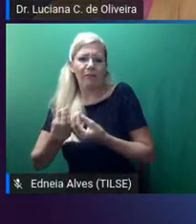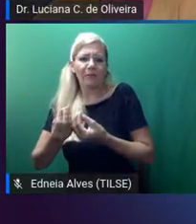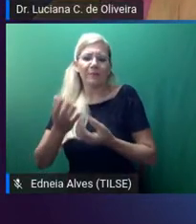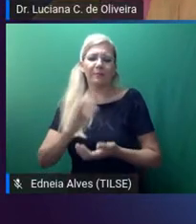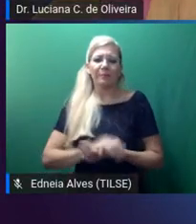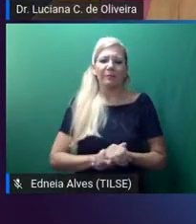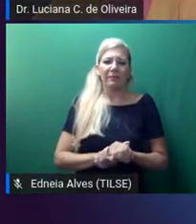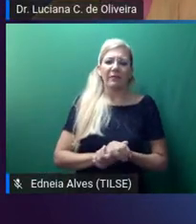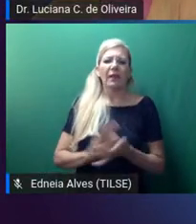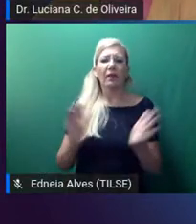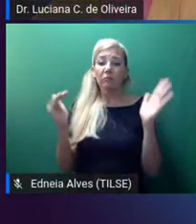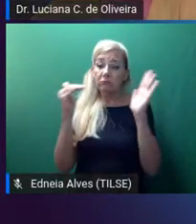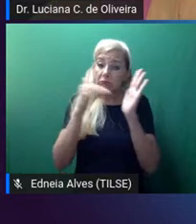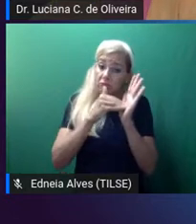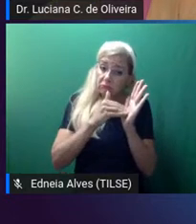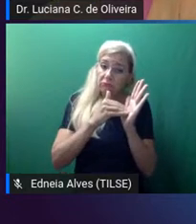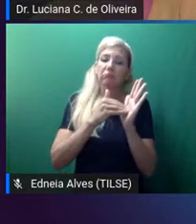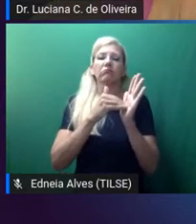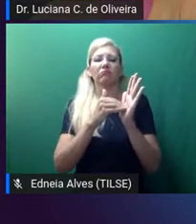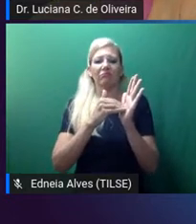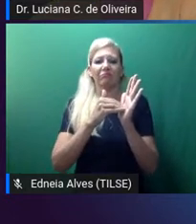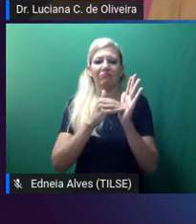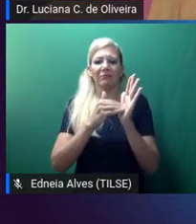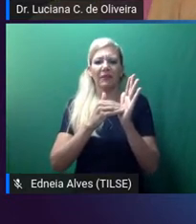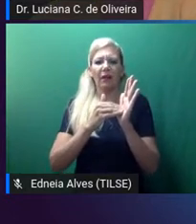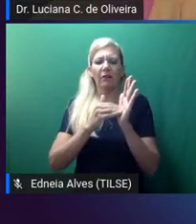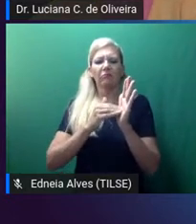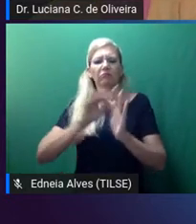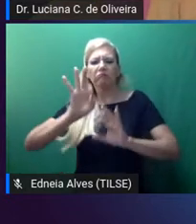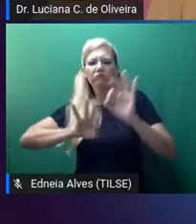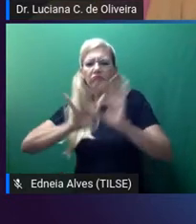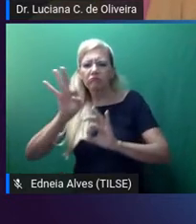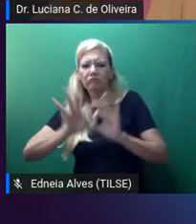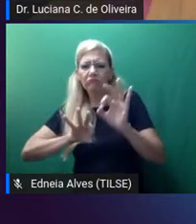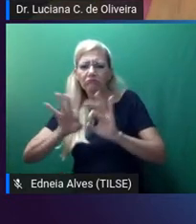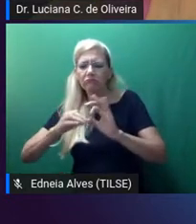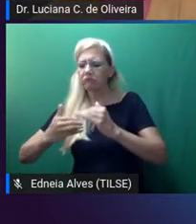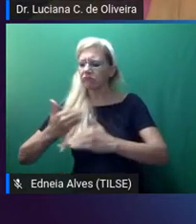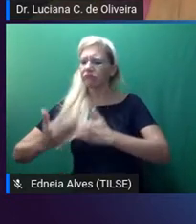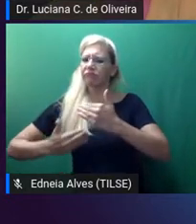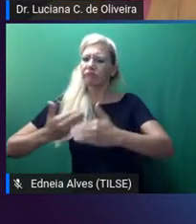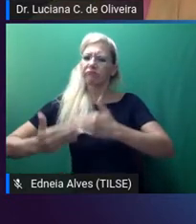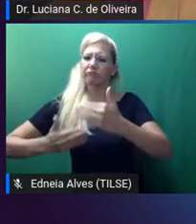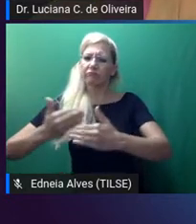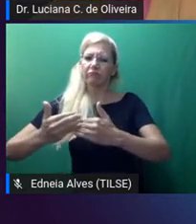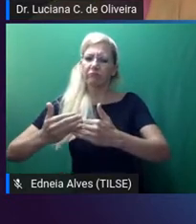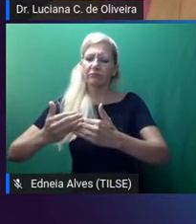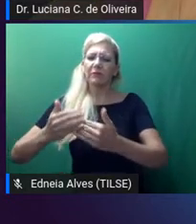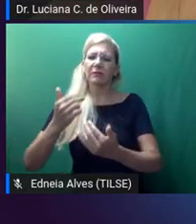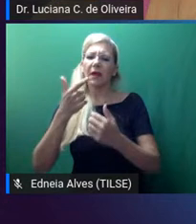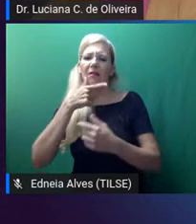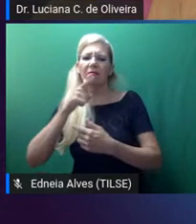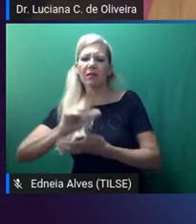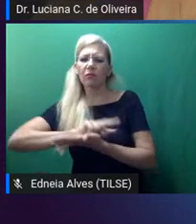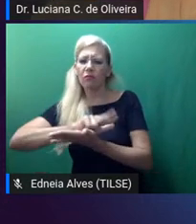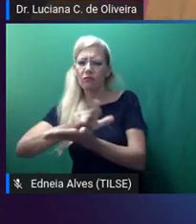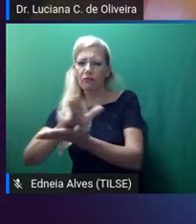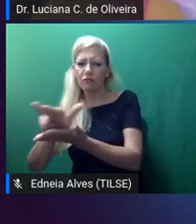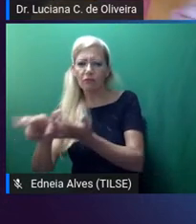lastly, how do we develop a multilingual mindset?